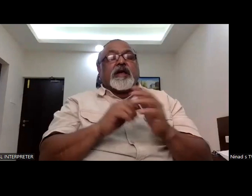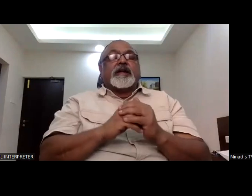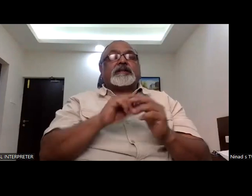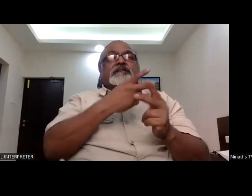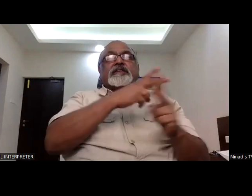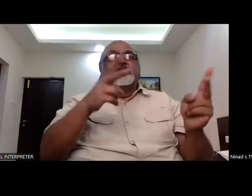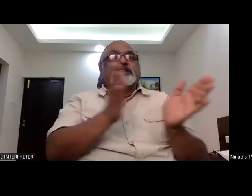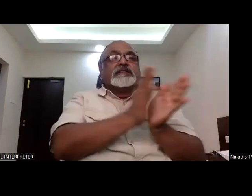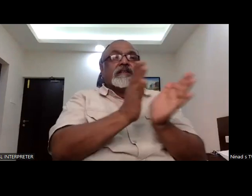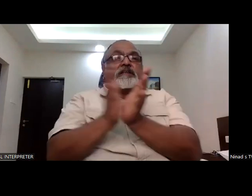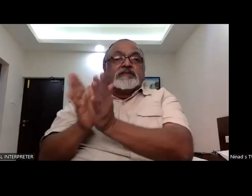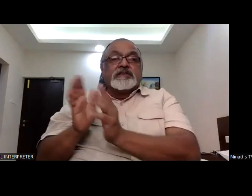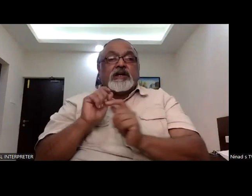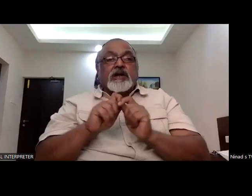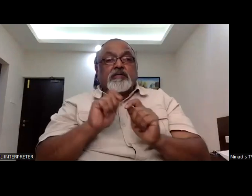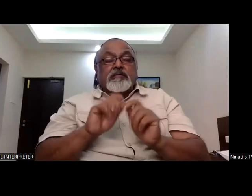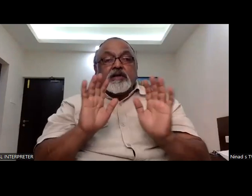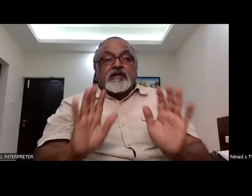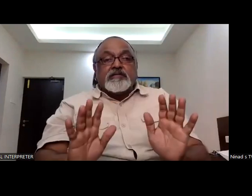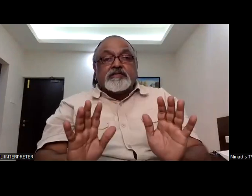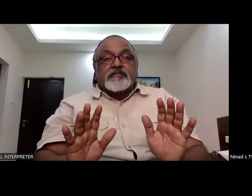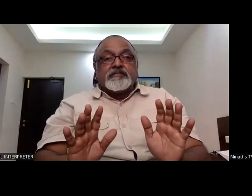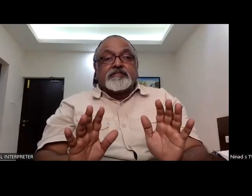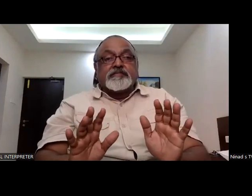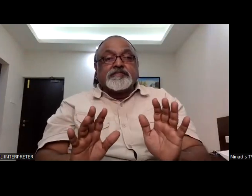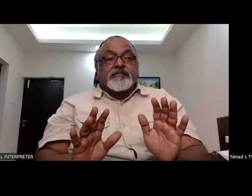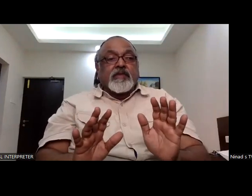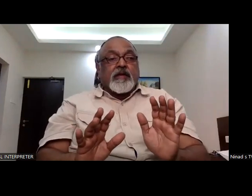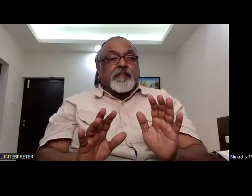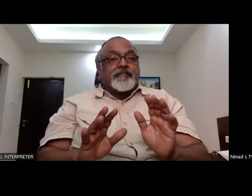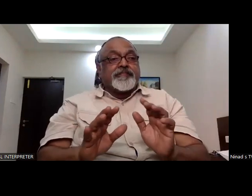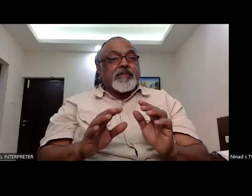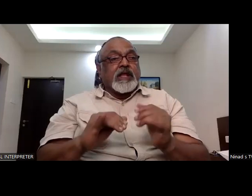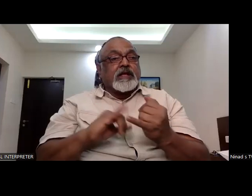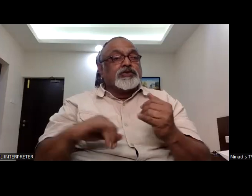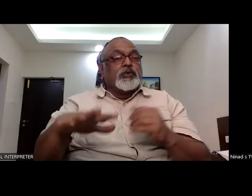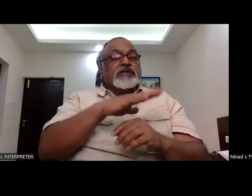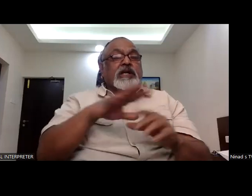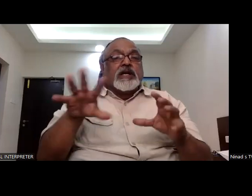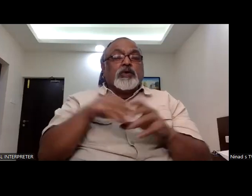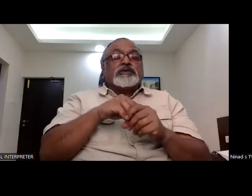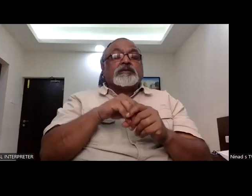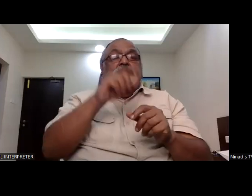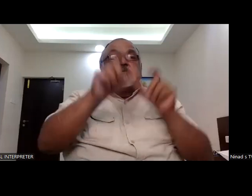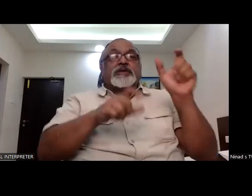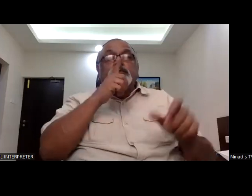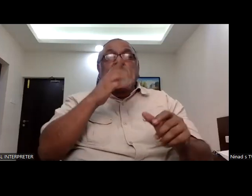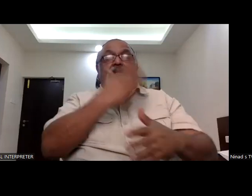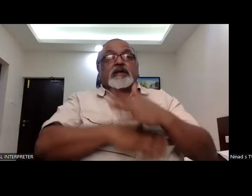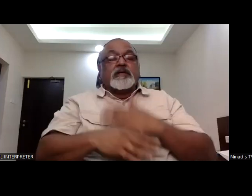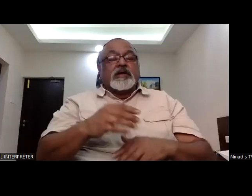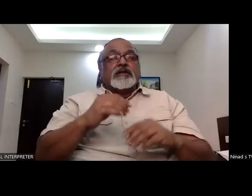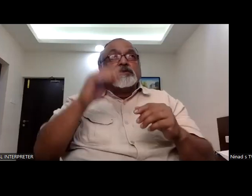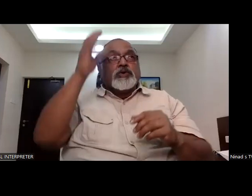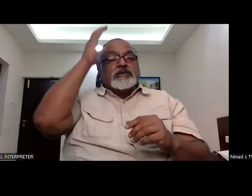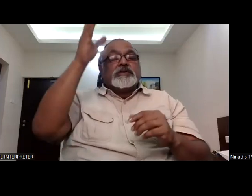diverse sectors. So, looking at social inclusion of persons with disabilities, and the concept of